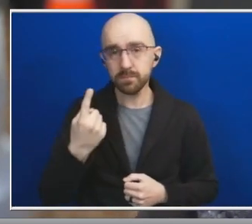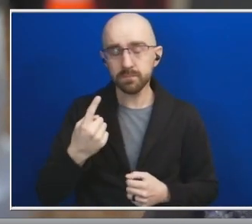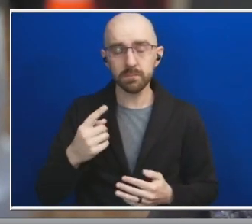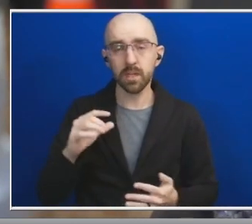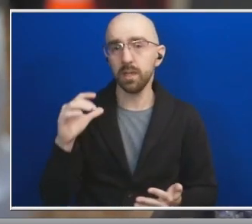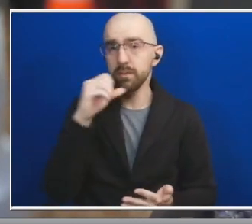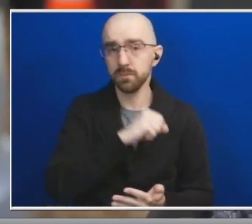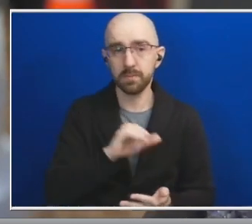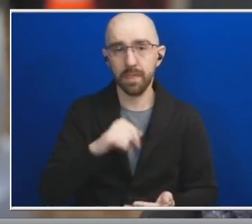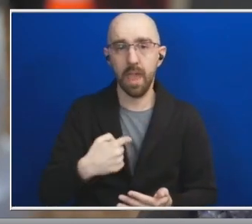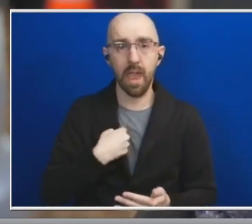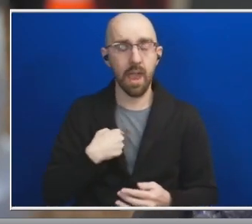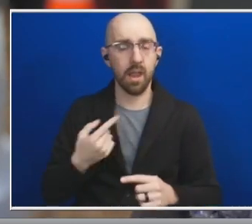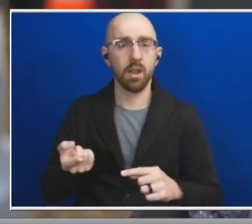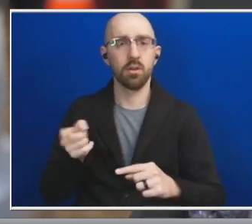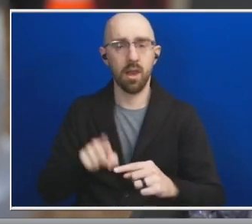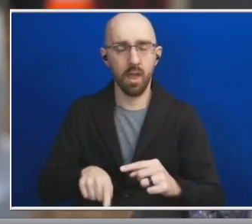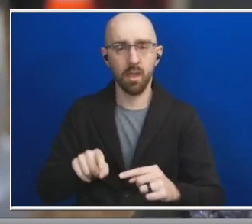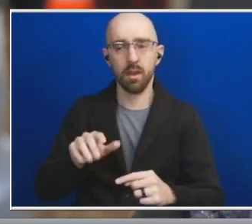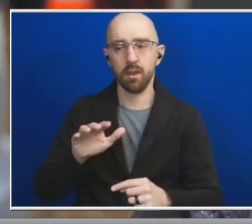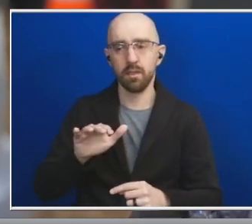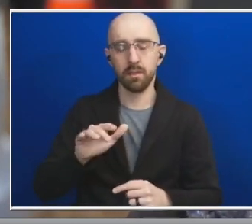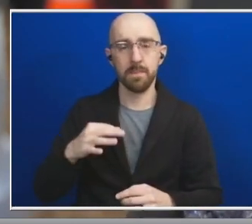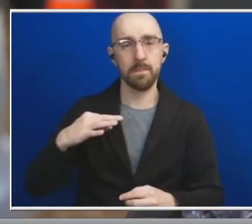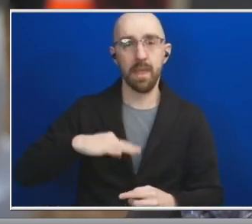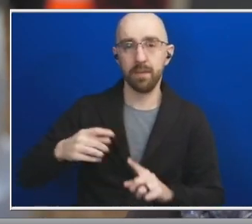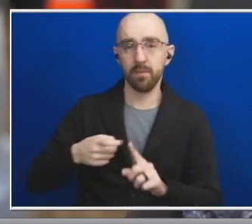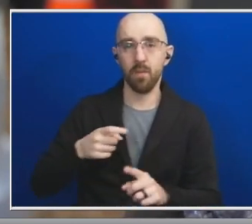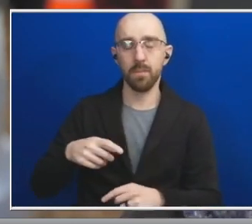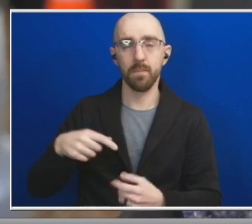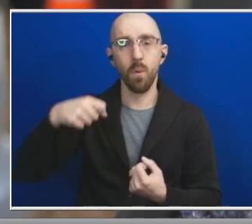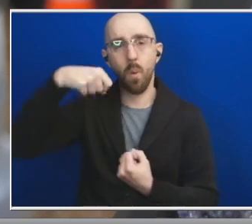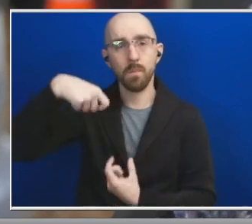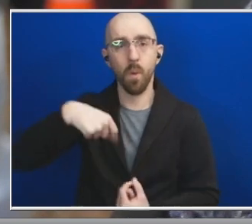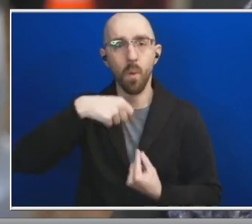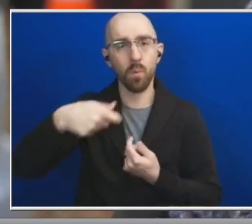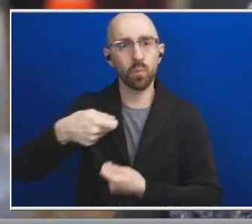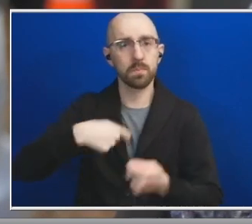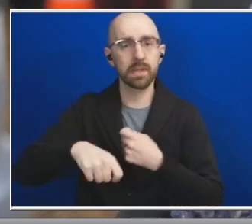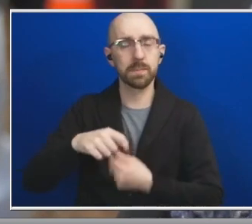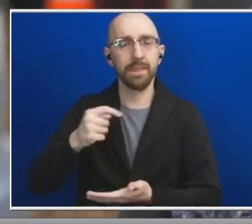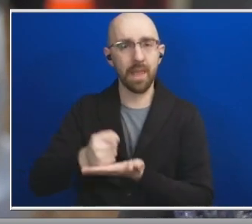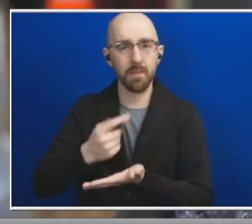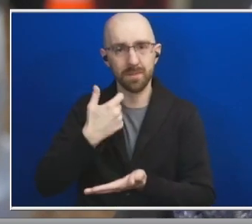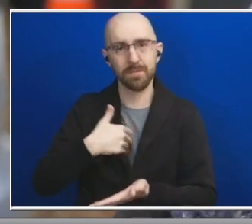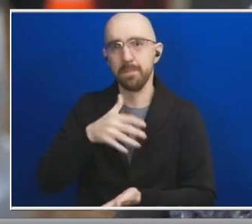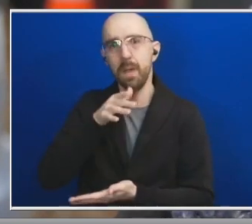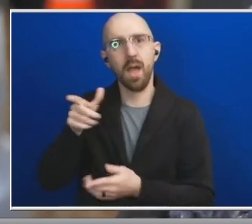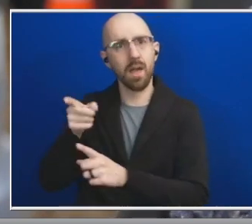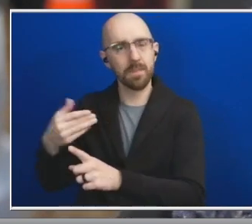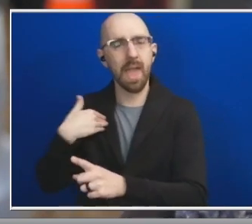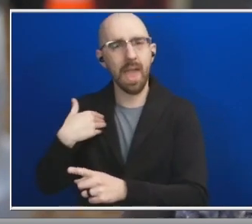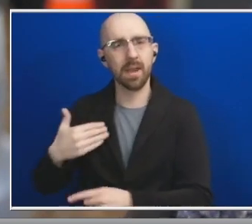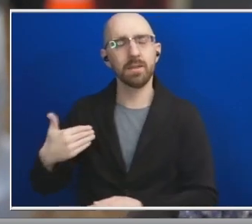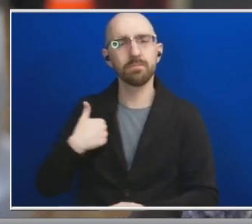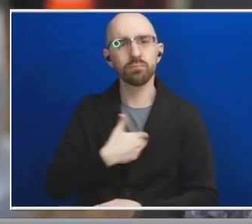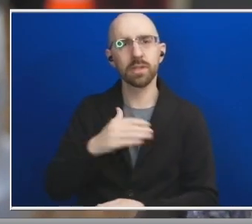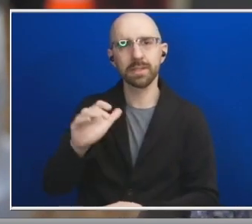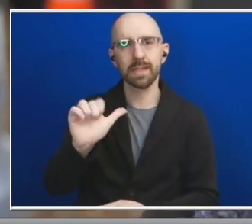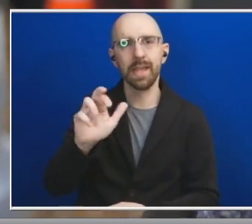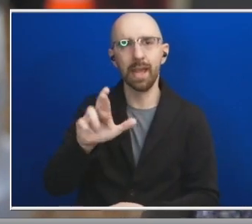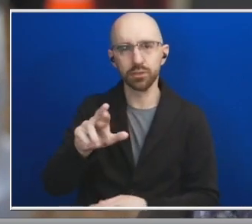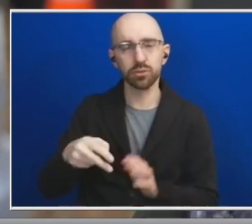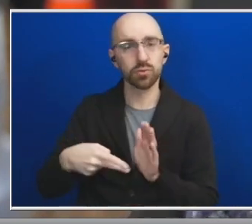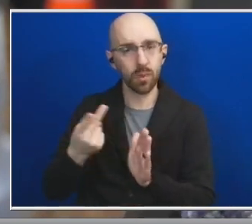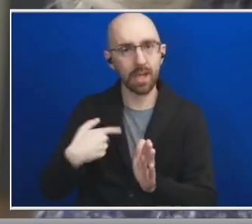not benefit from hormone replacement therapy because my mom's had breast cancer twice, and I'm finding out that that might not